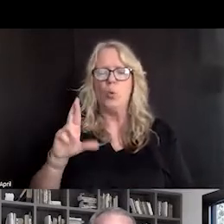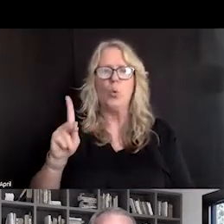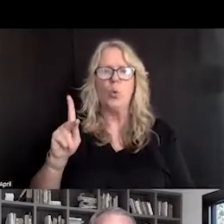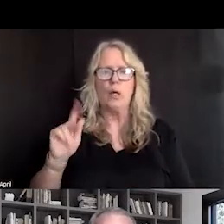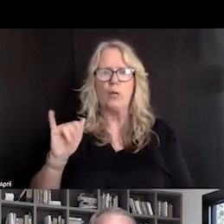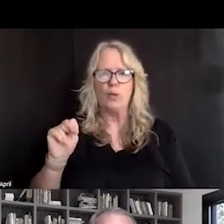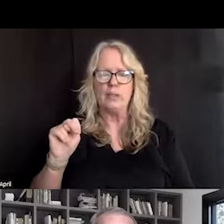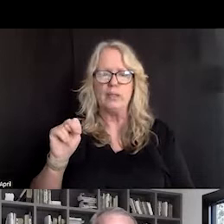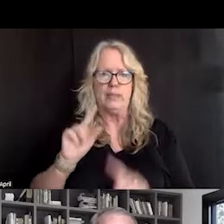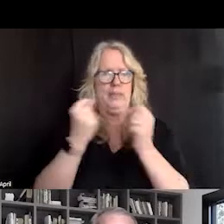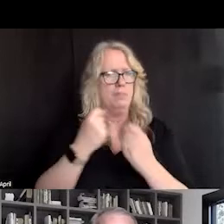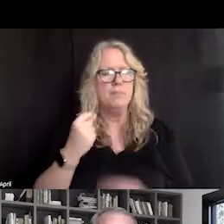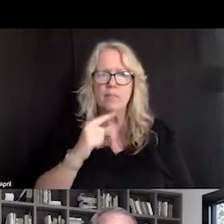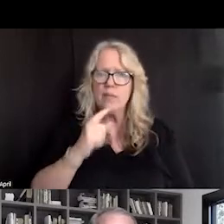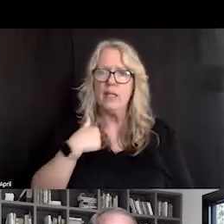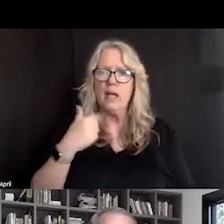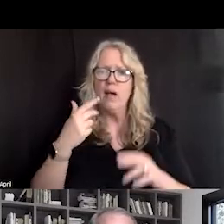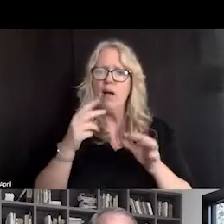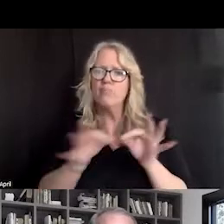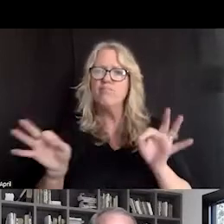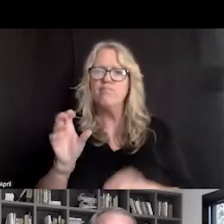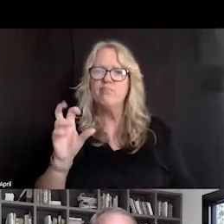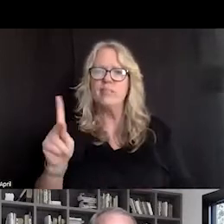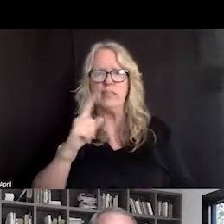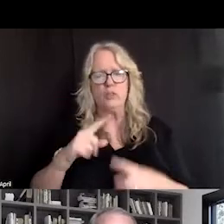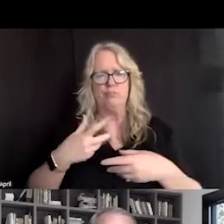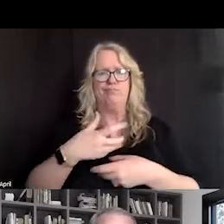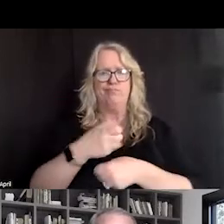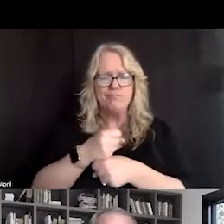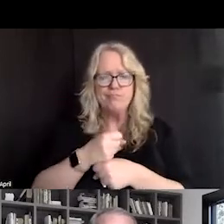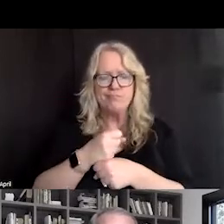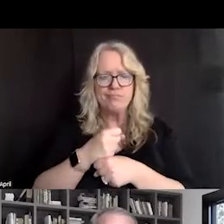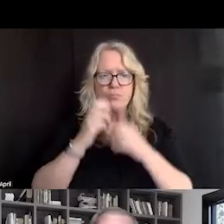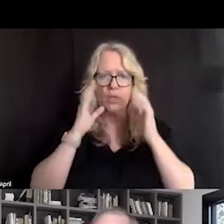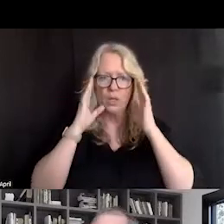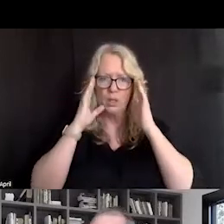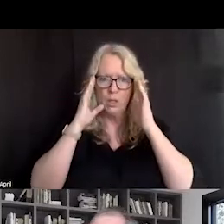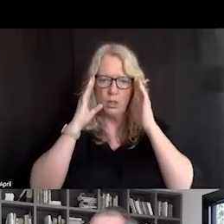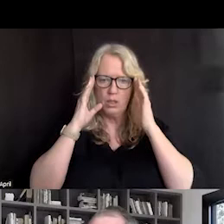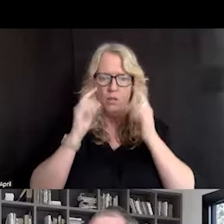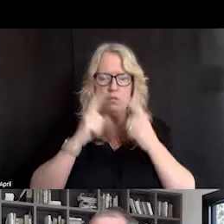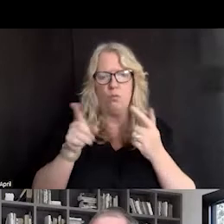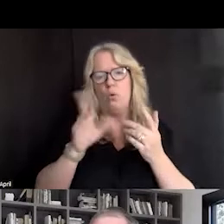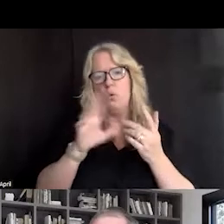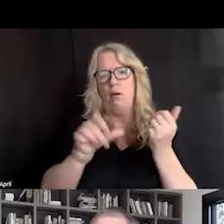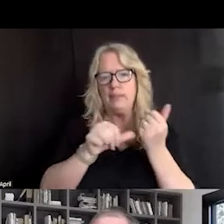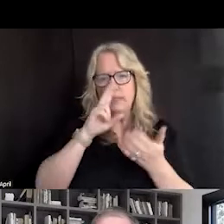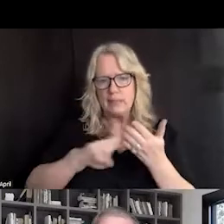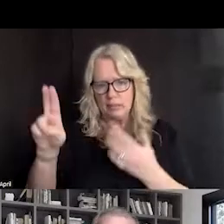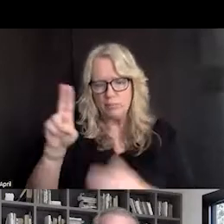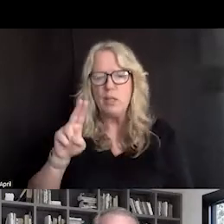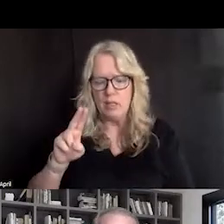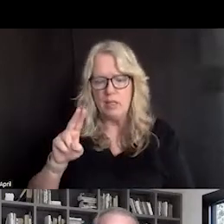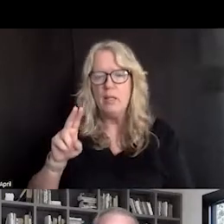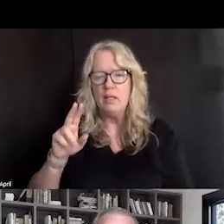quick link to a short version of Assistant Secretary Delphin Rittman at one